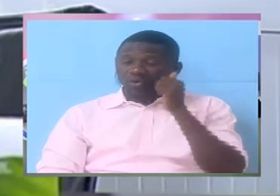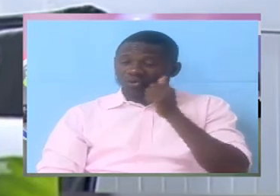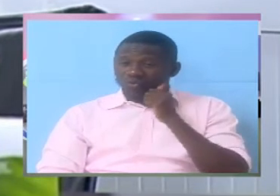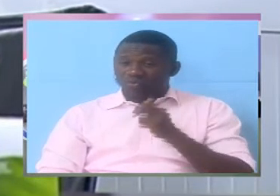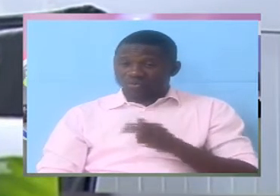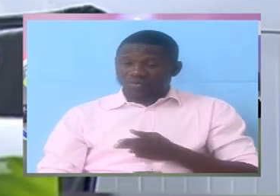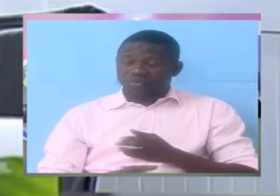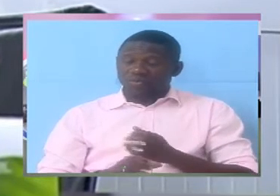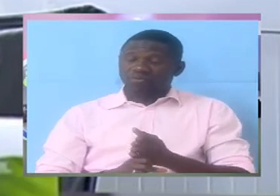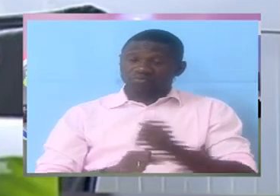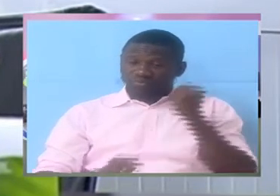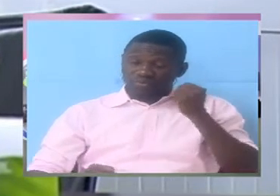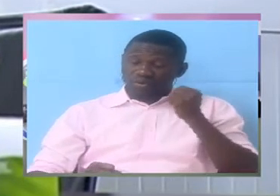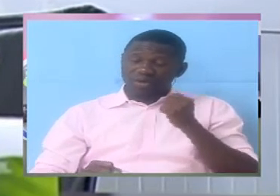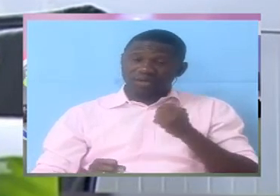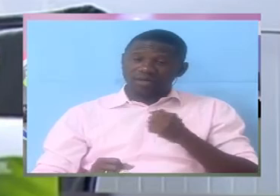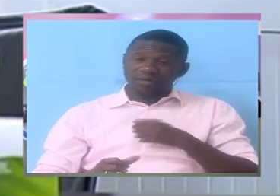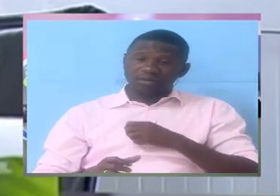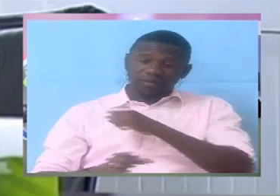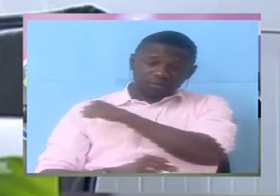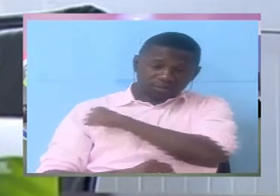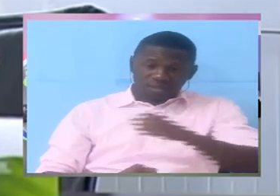illegitimated government down.